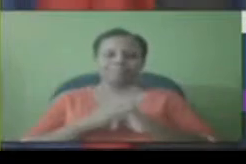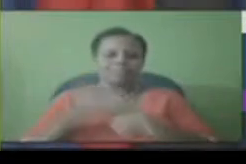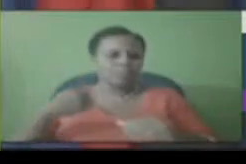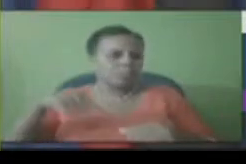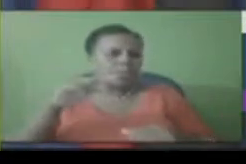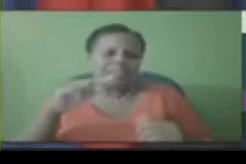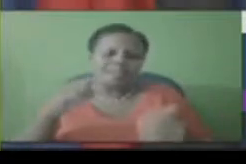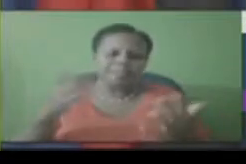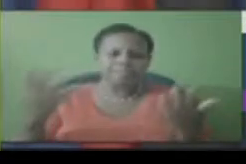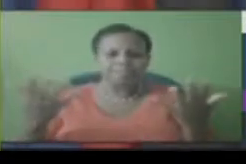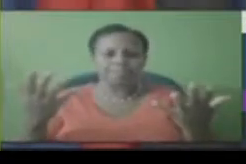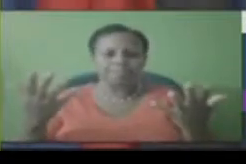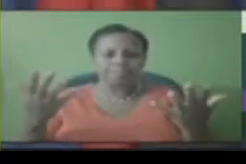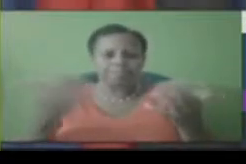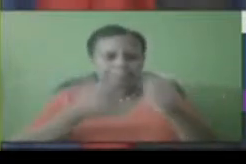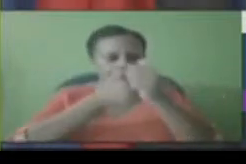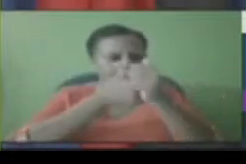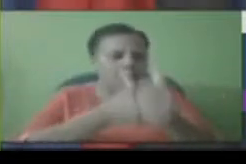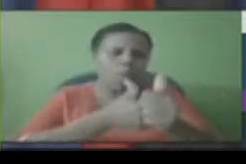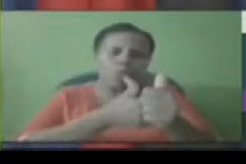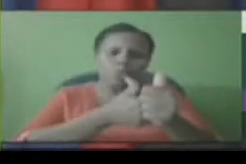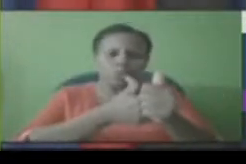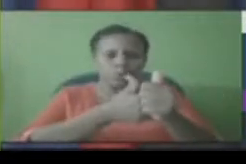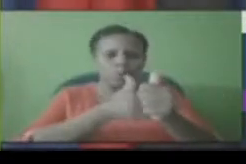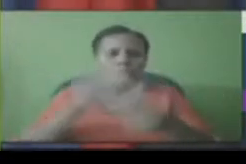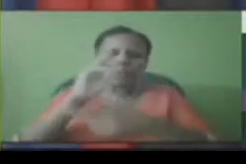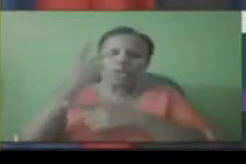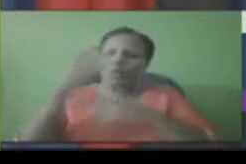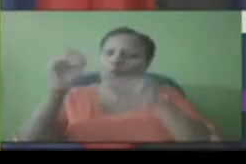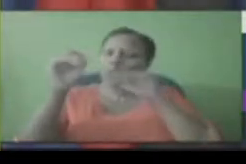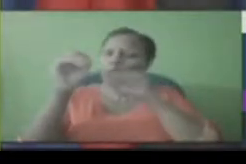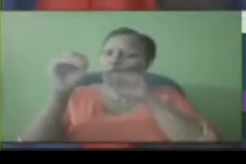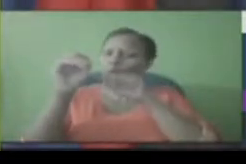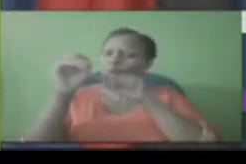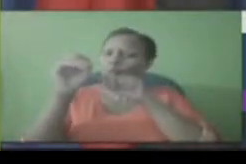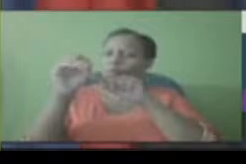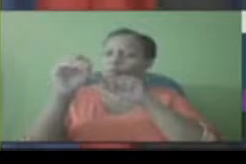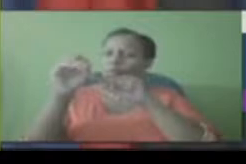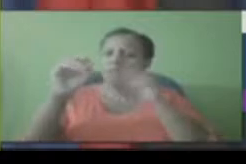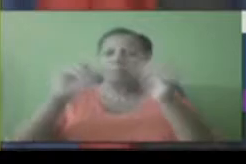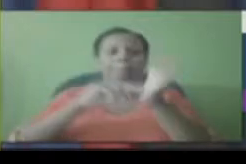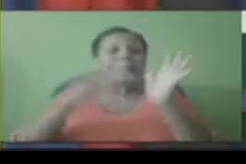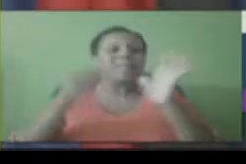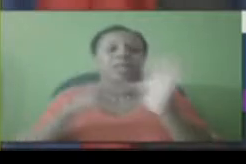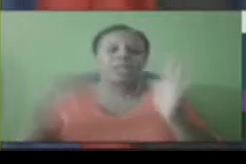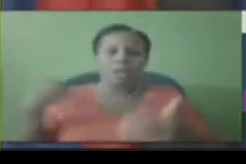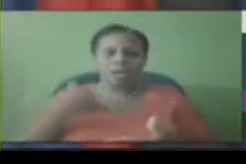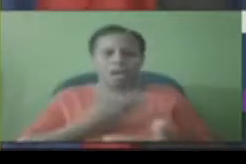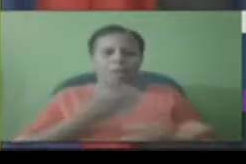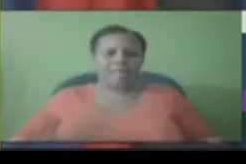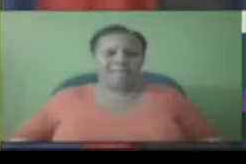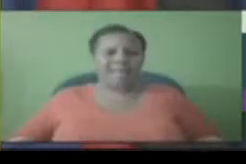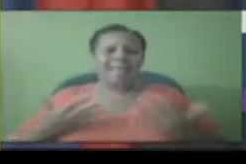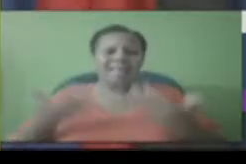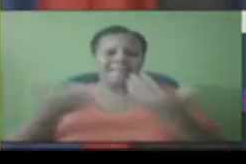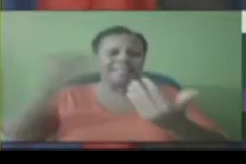easier. So that's the world we live in. We are not going to get involved in taking part